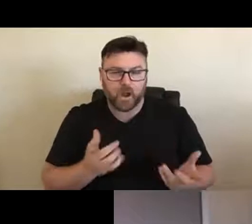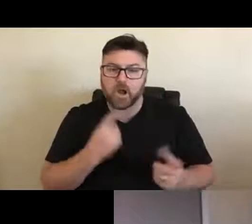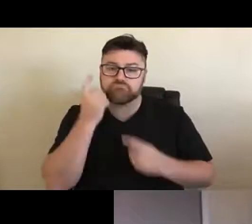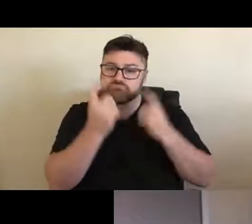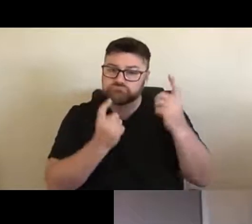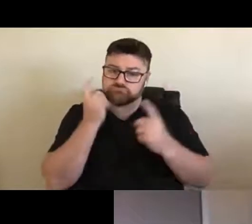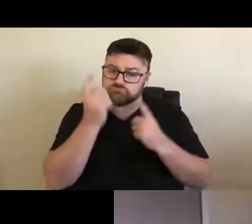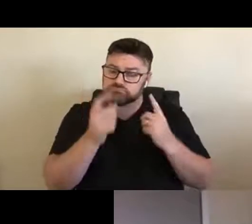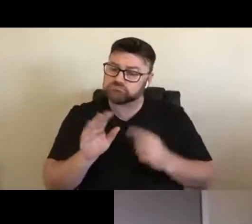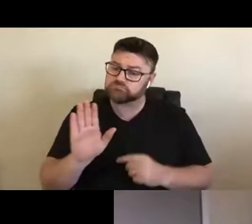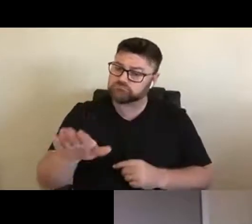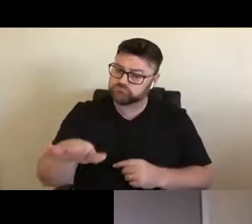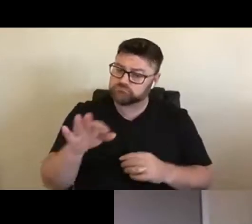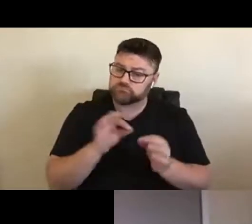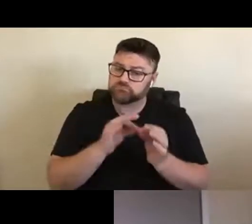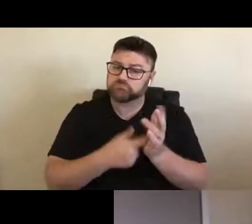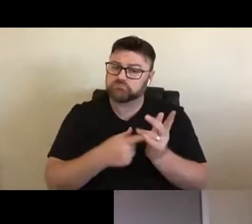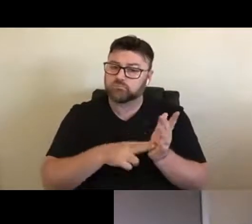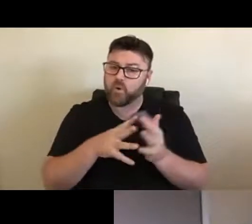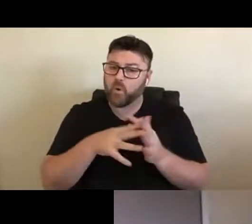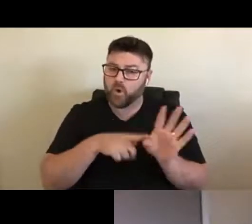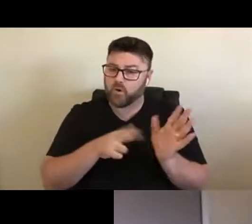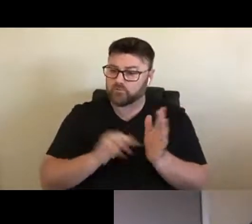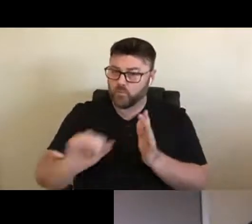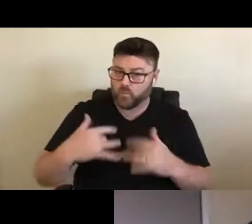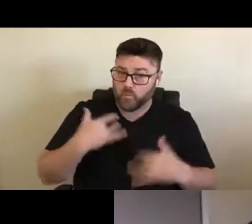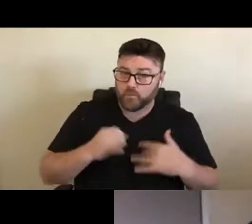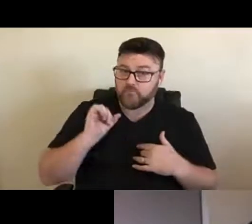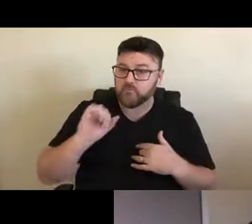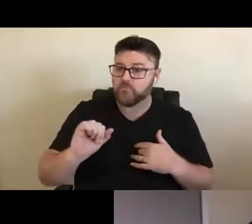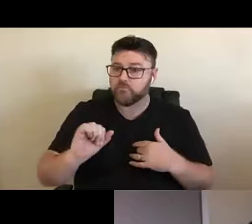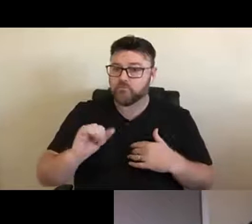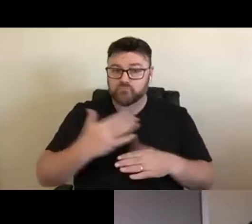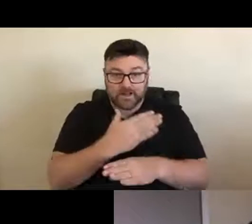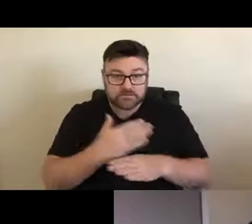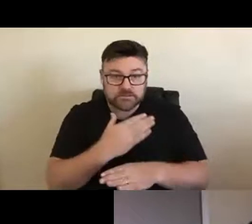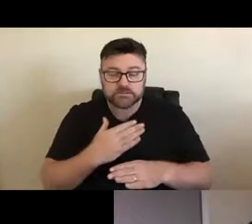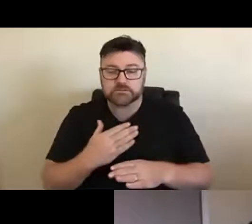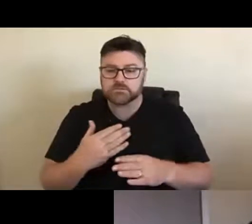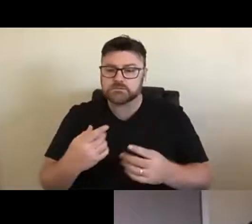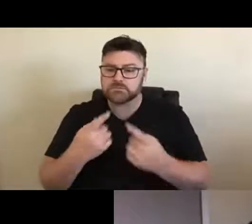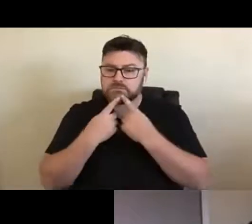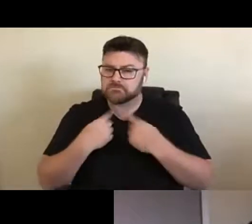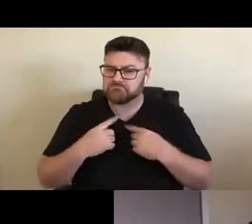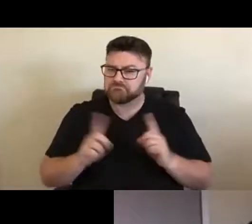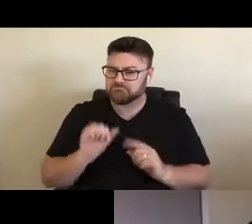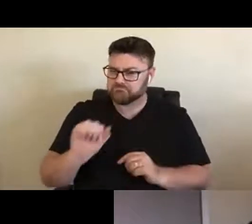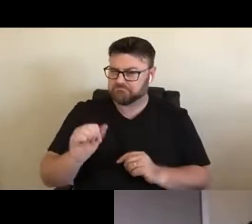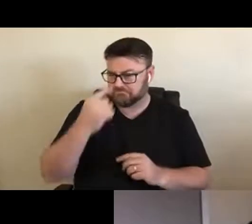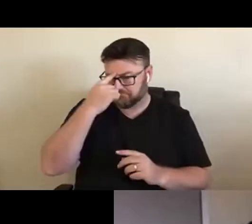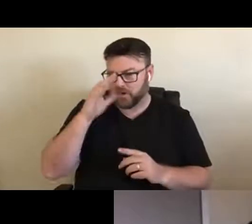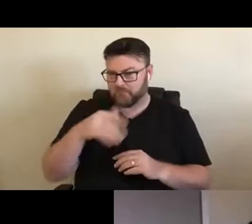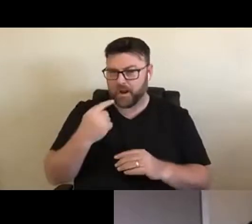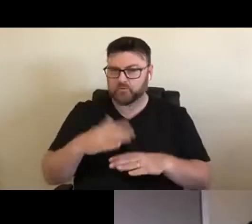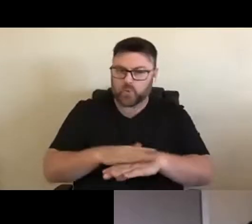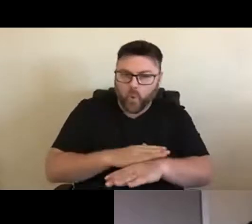thoughts on, within your own life and practice, the idea of slowness, the radical potential that it has, but also the privilege